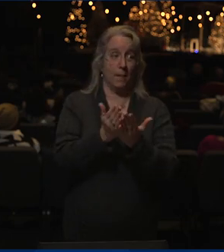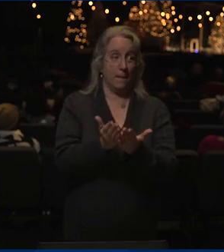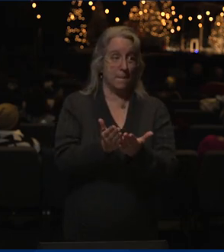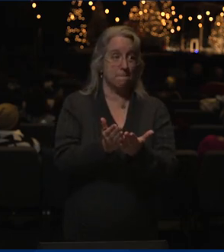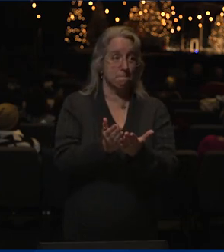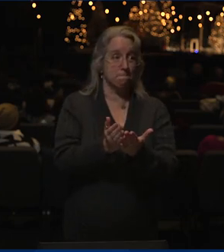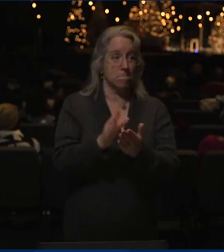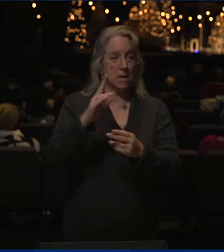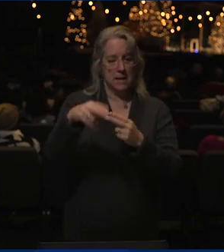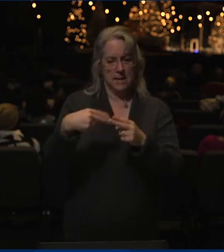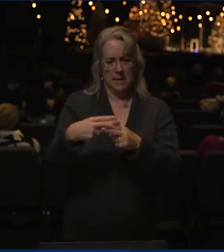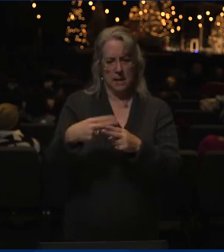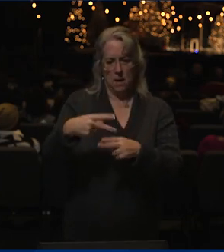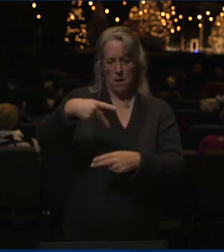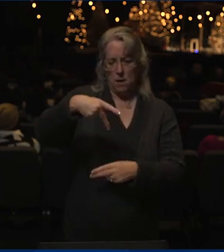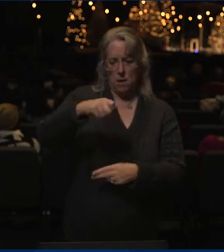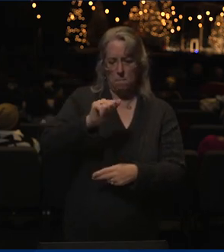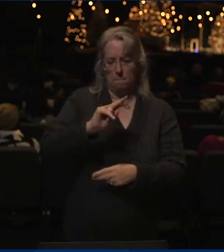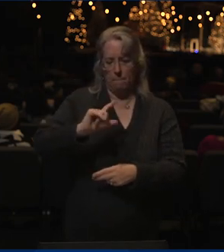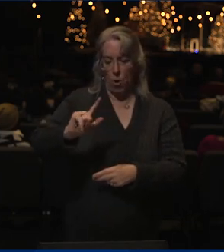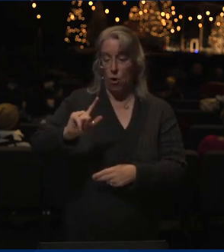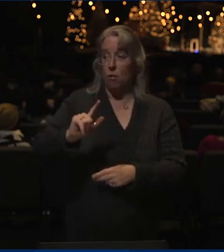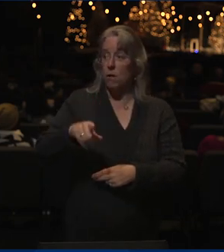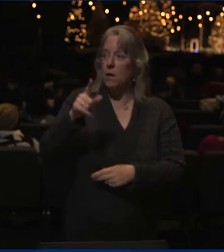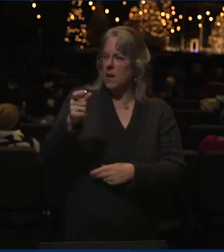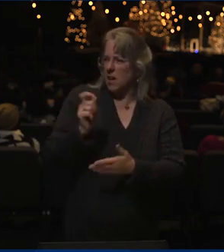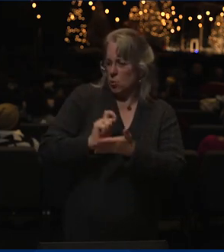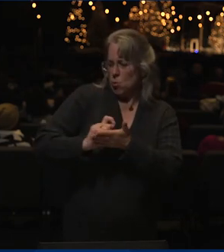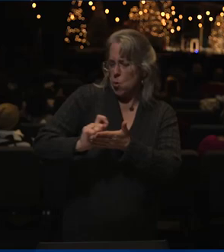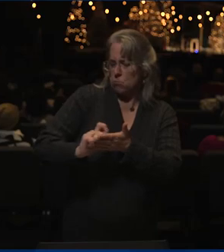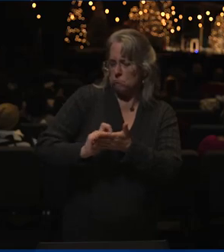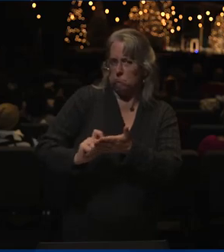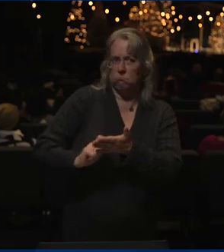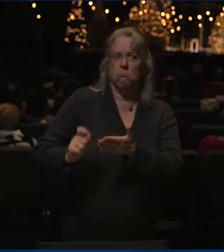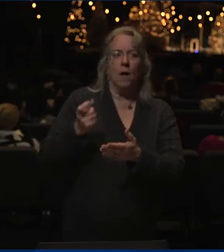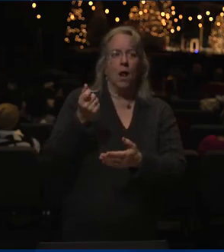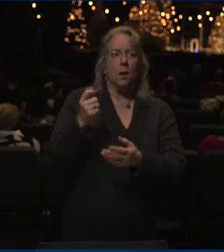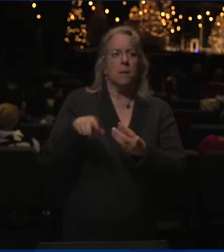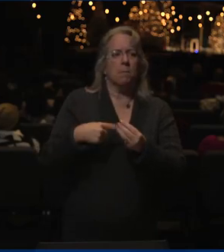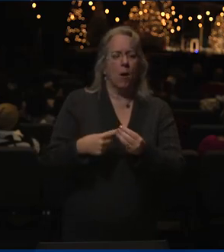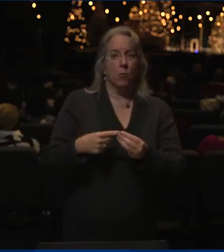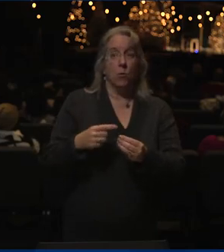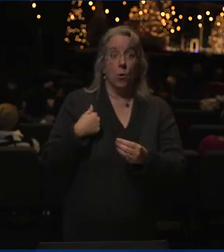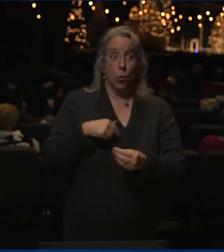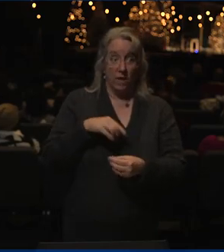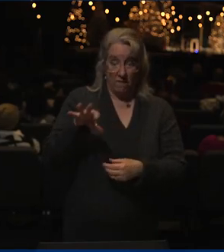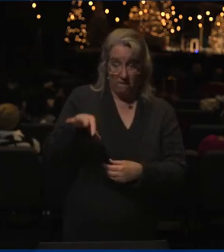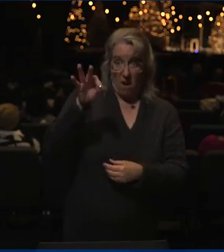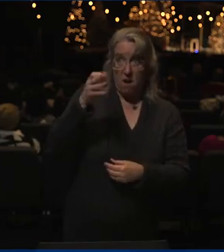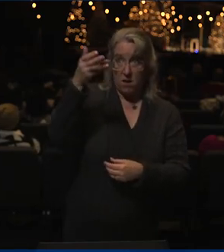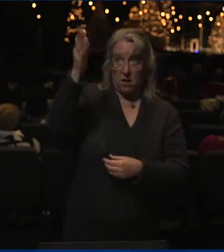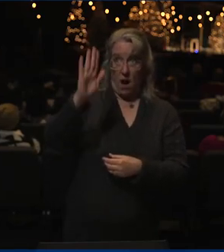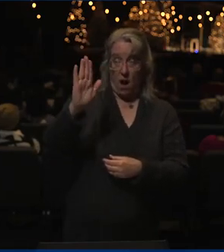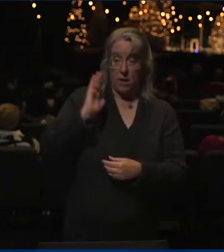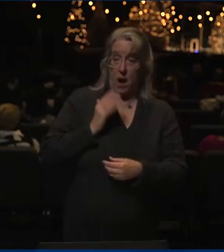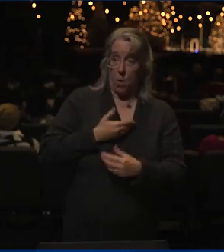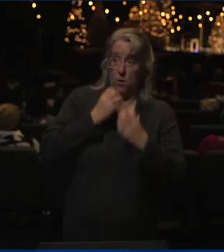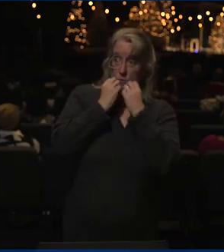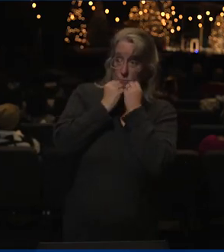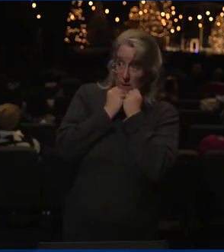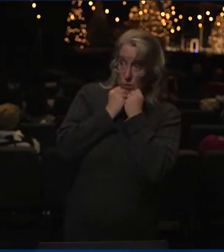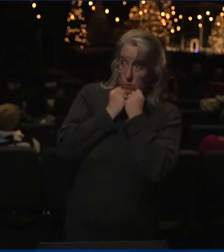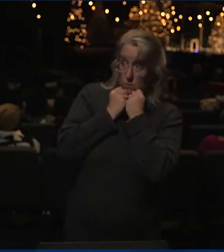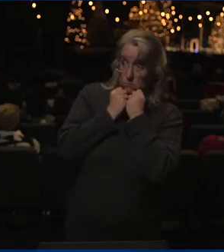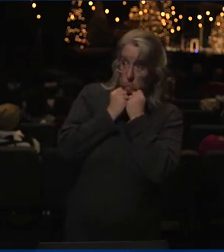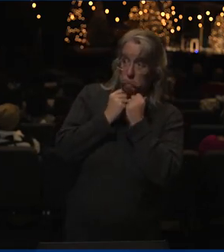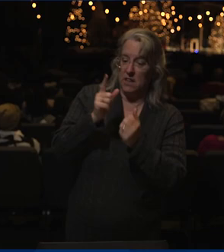His name was Paul, and he wrote a bit about what happens when we find God as our treasure. And he writes that when we find God as our